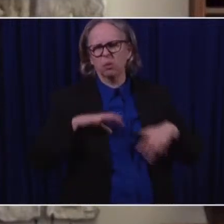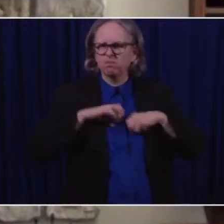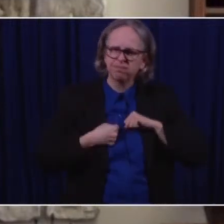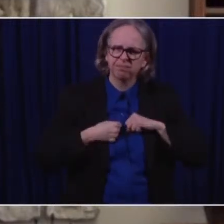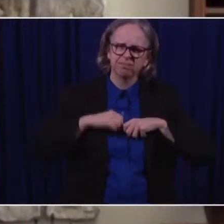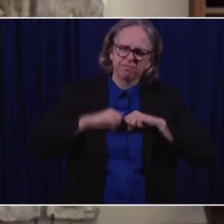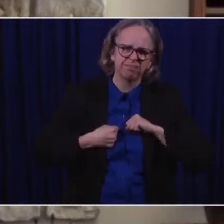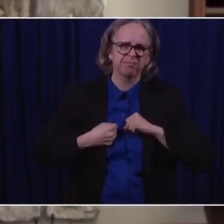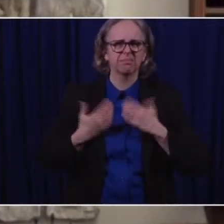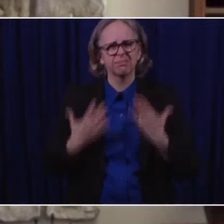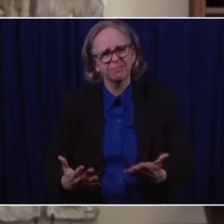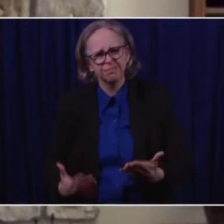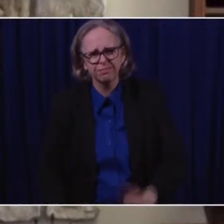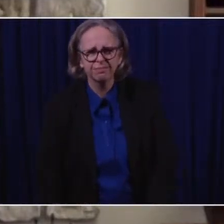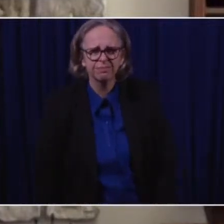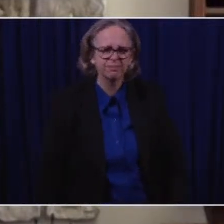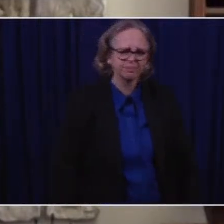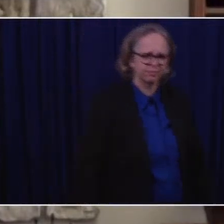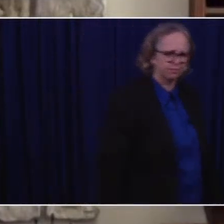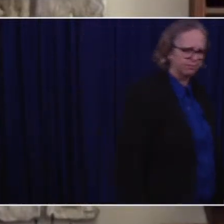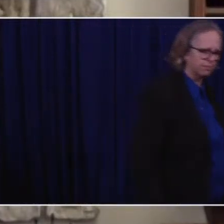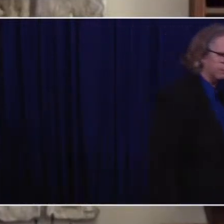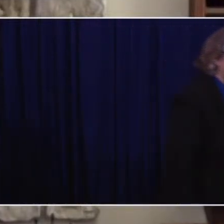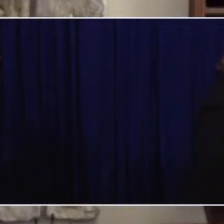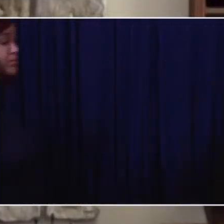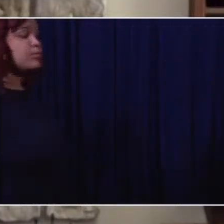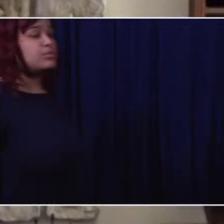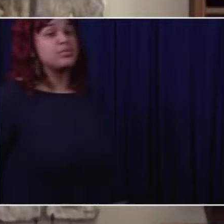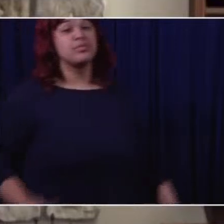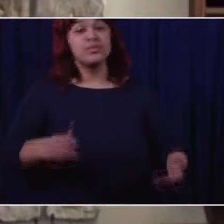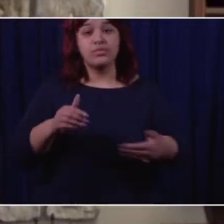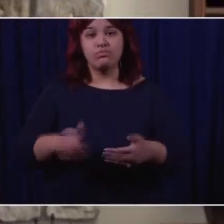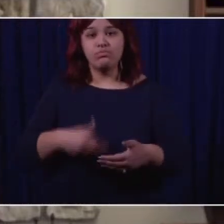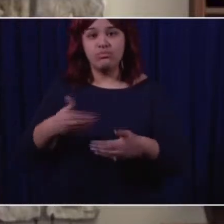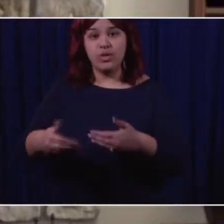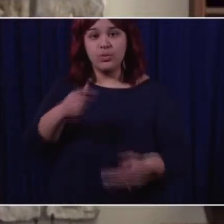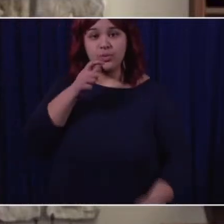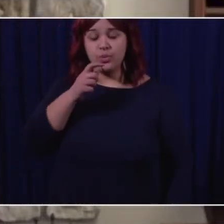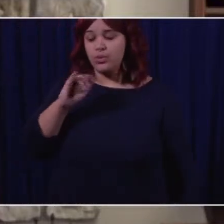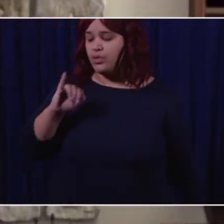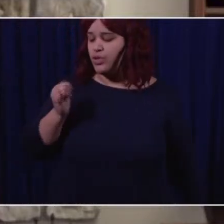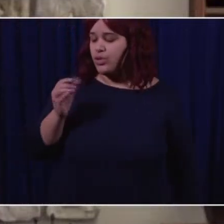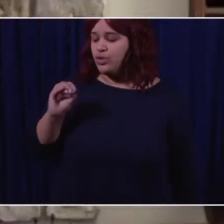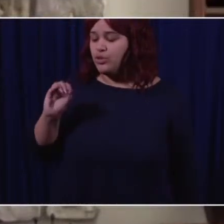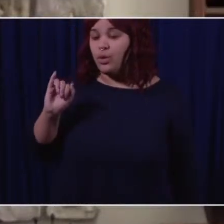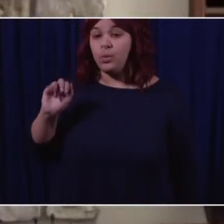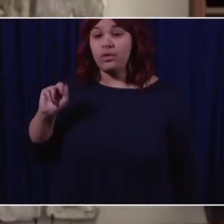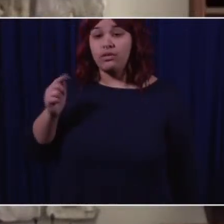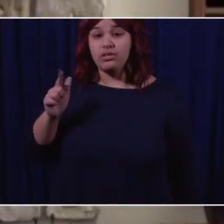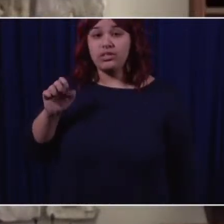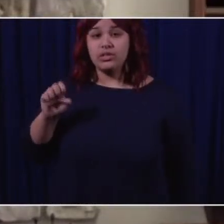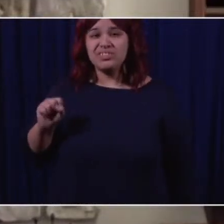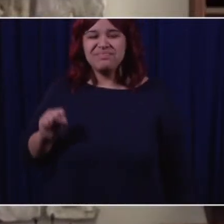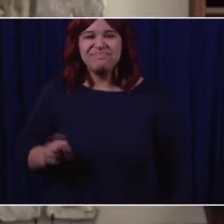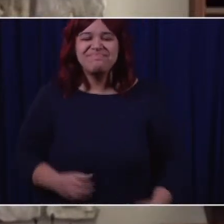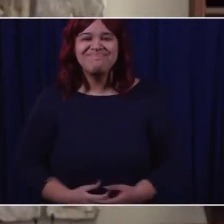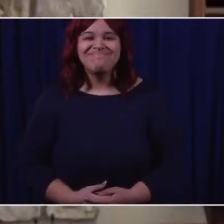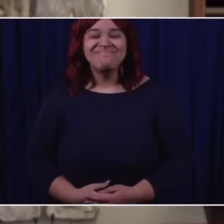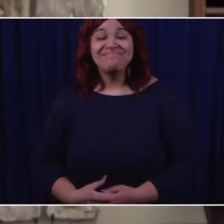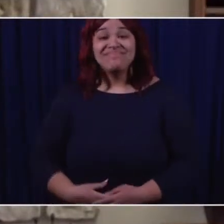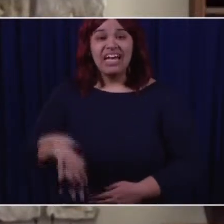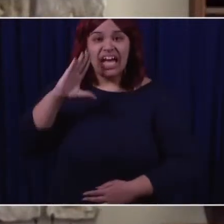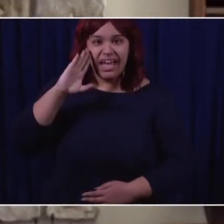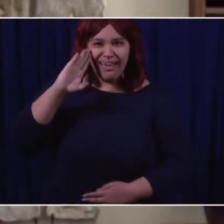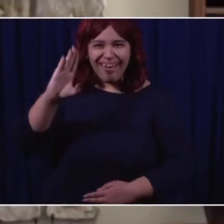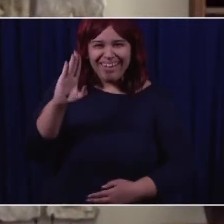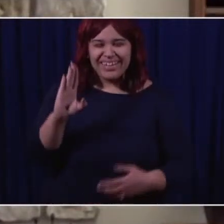Next question is from Joe Ingles at Ohio Public Radio and Television. Hey, Joe. Hello, Governor. I wanted to ask